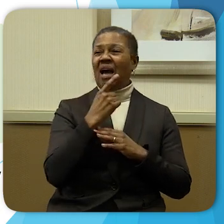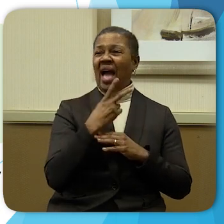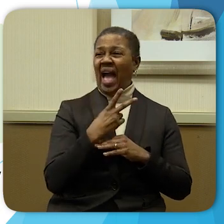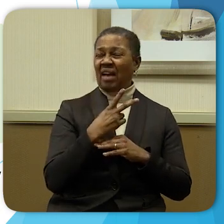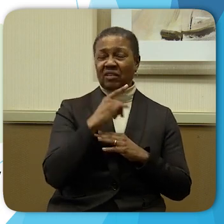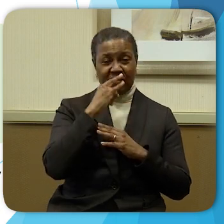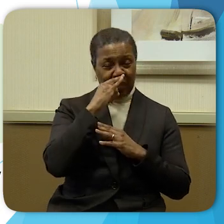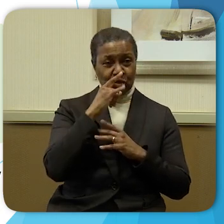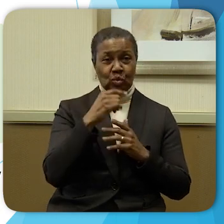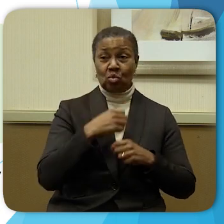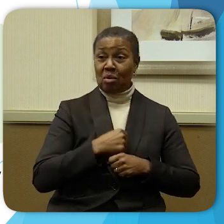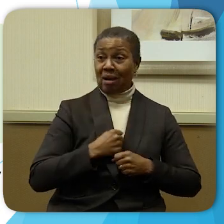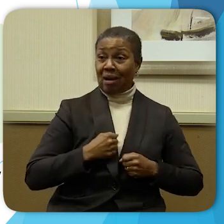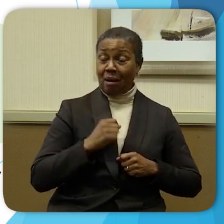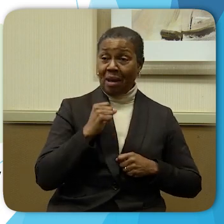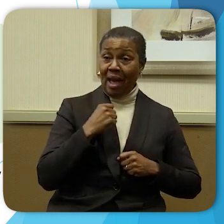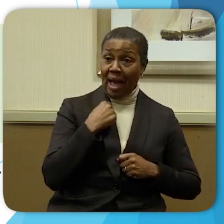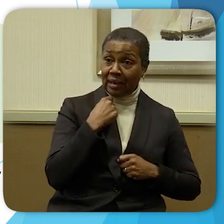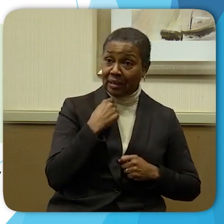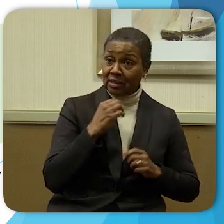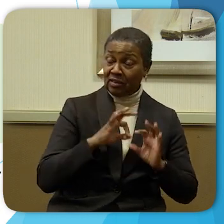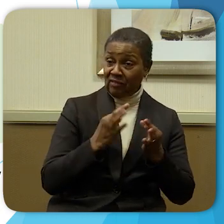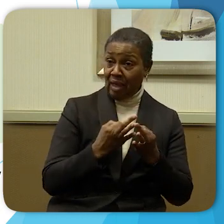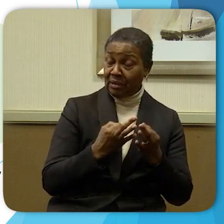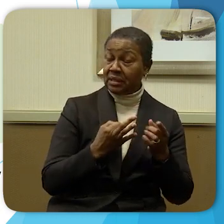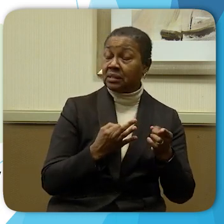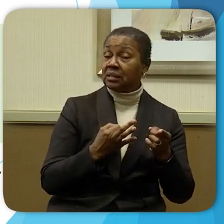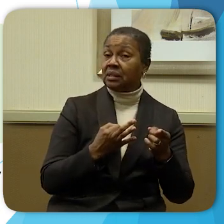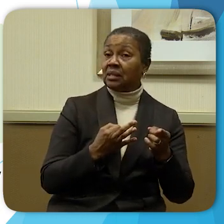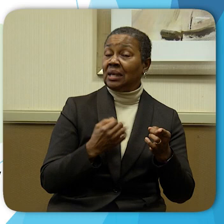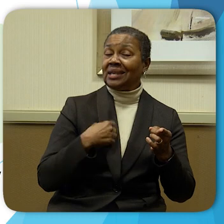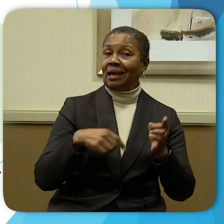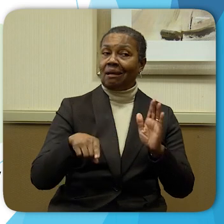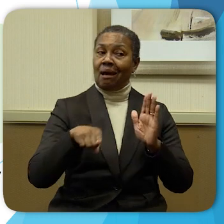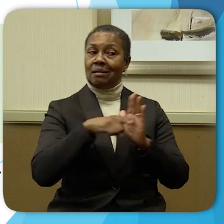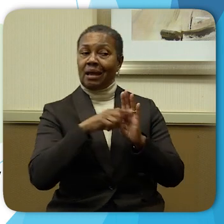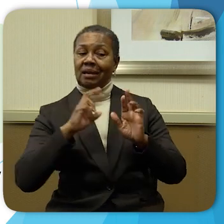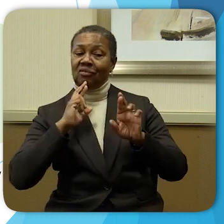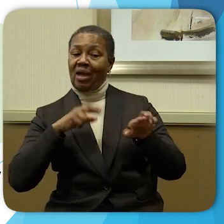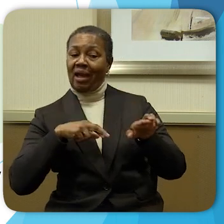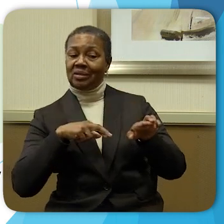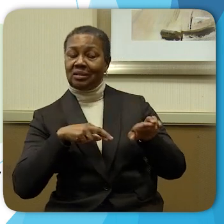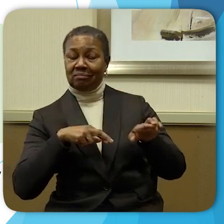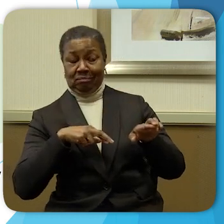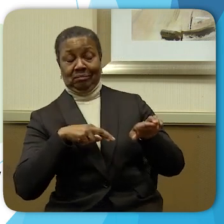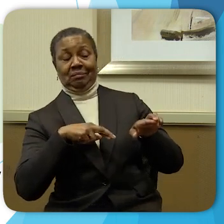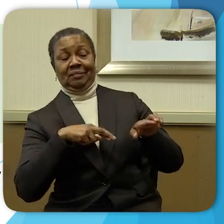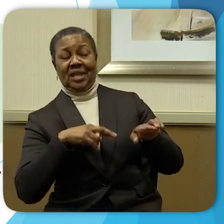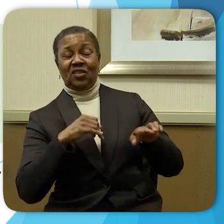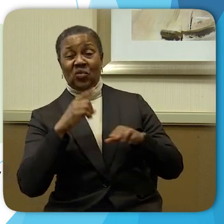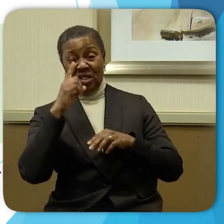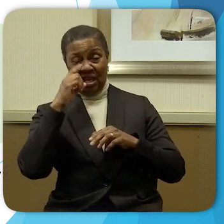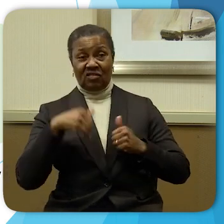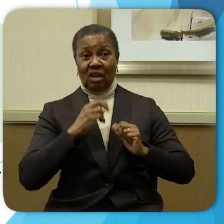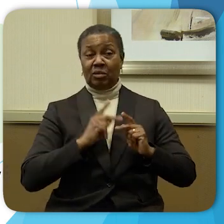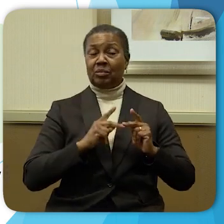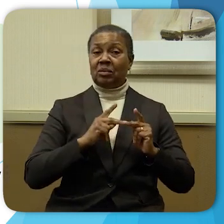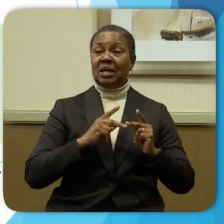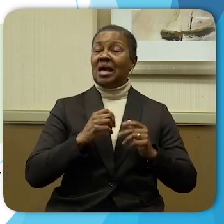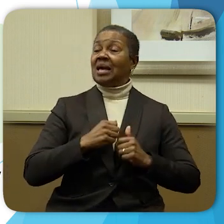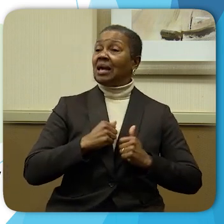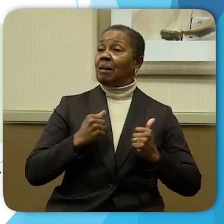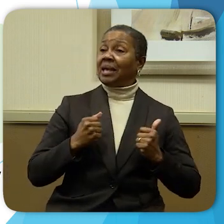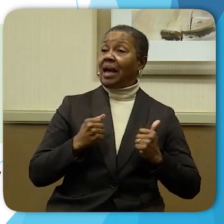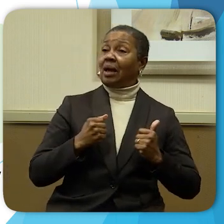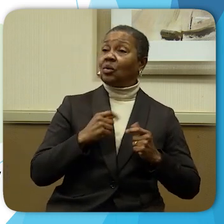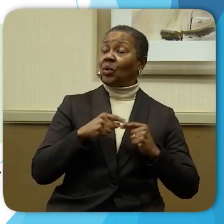of kids who come out to their families as LGBTQ get a negative reaction. So if we think of young people coming out